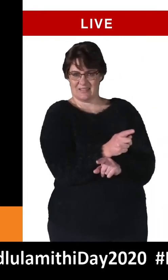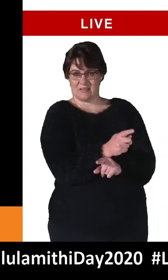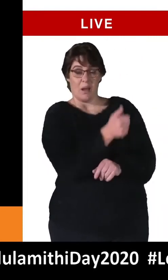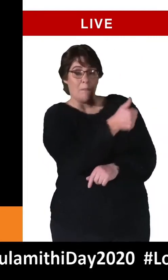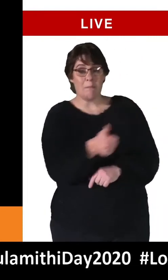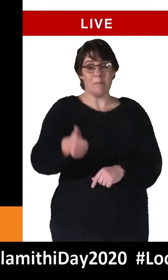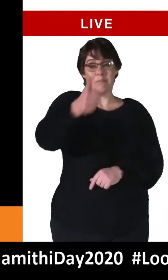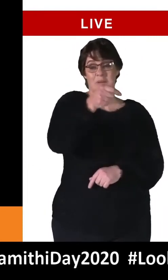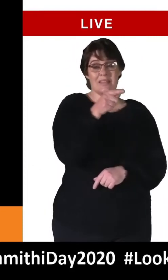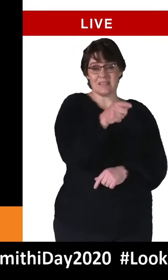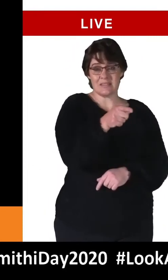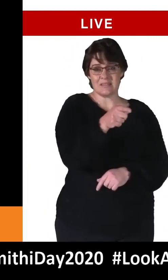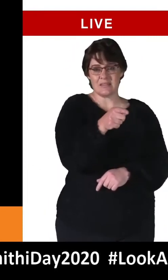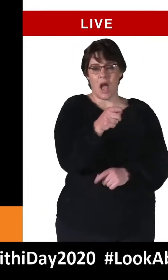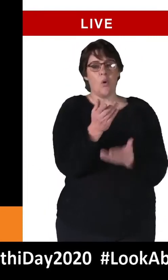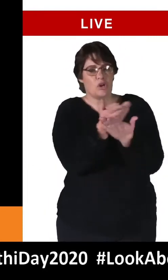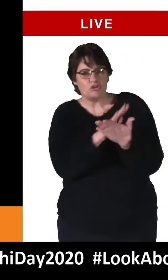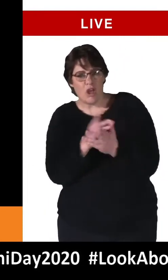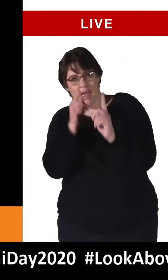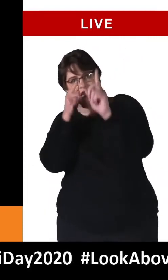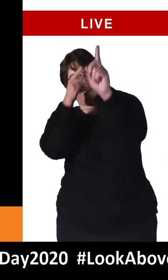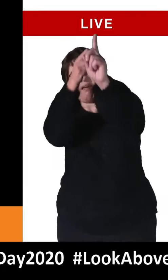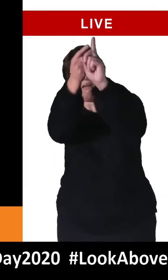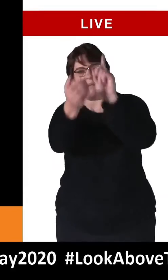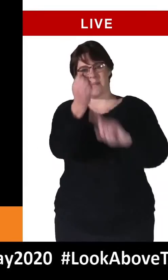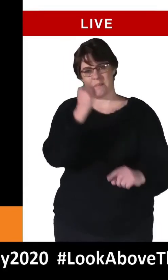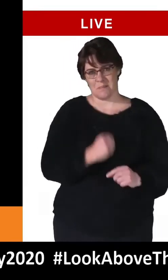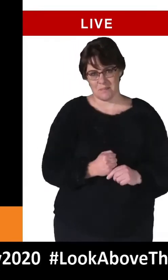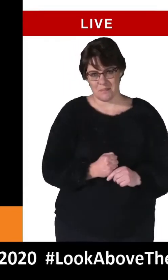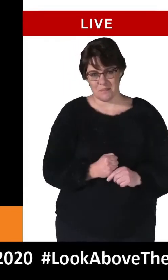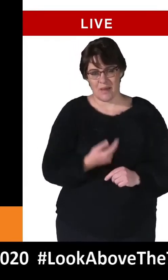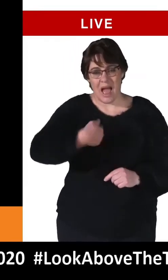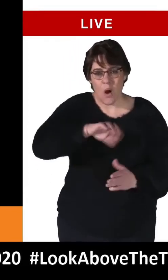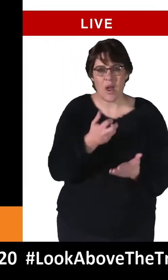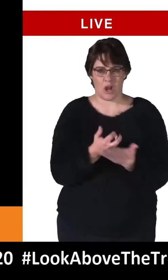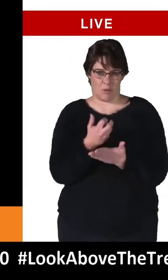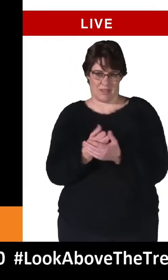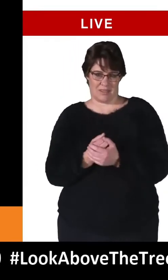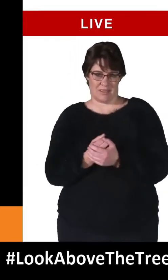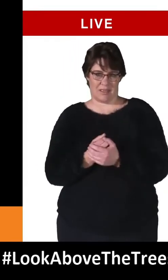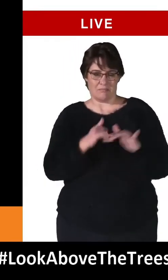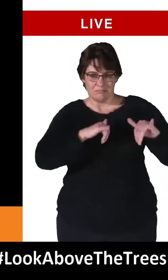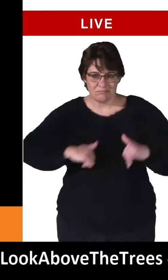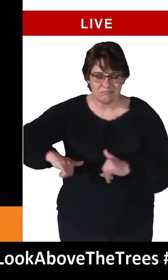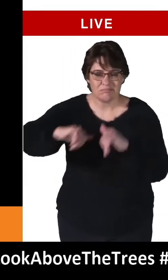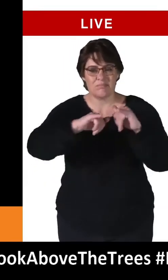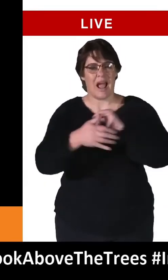these is our shared destiny, our economy, our common